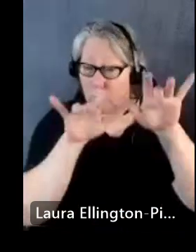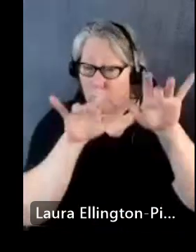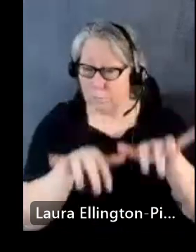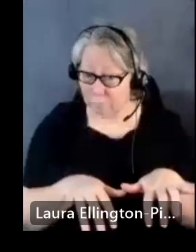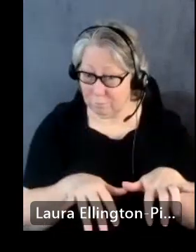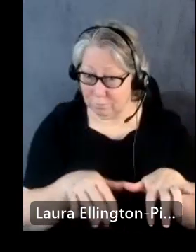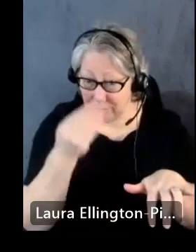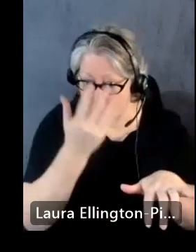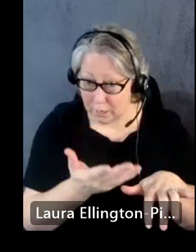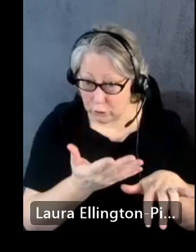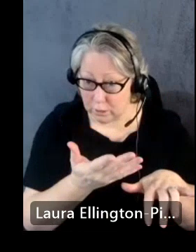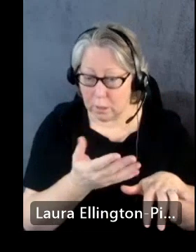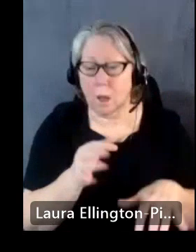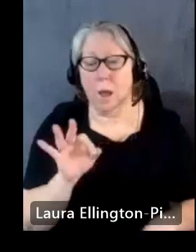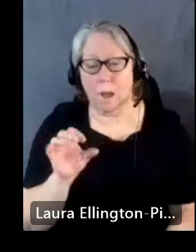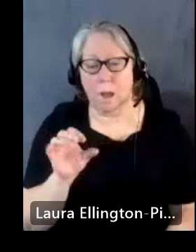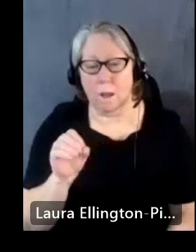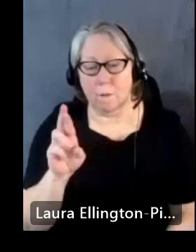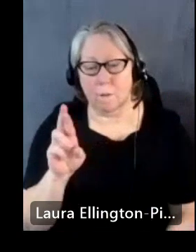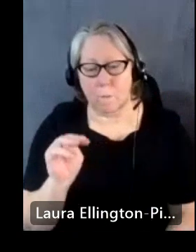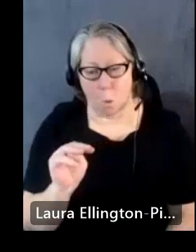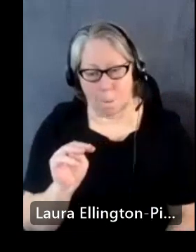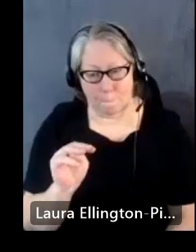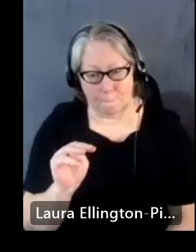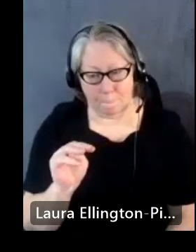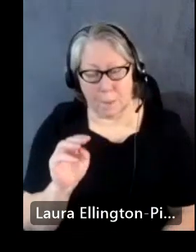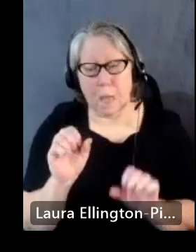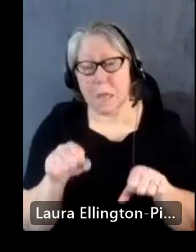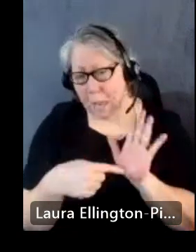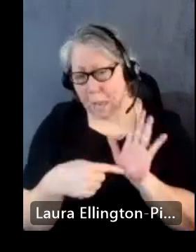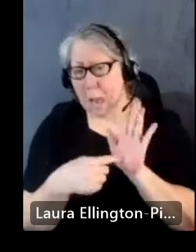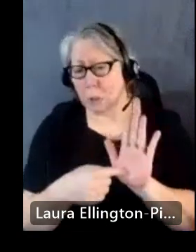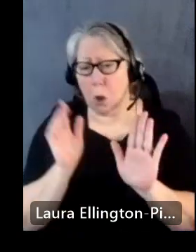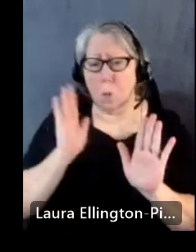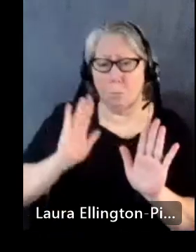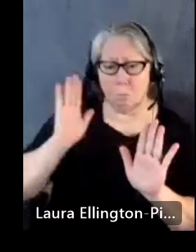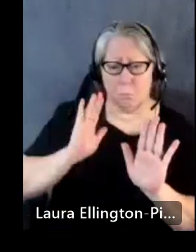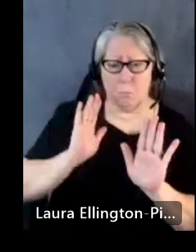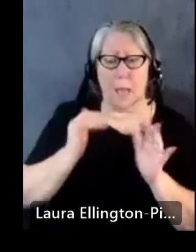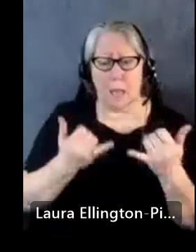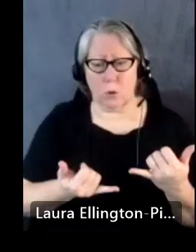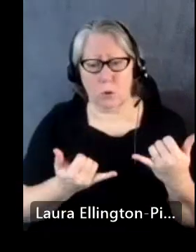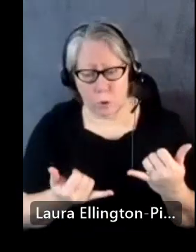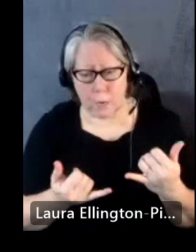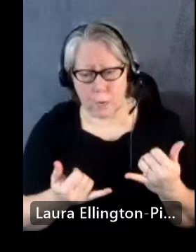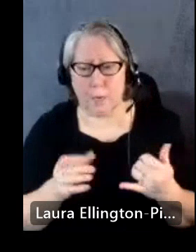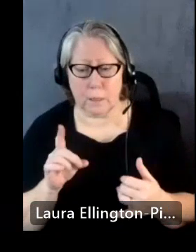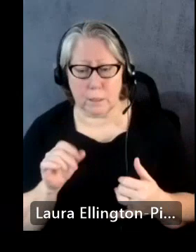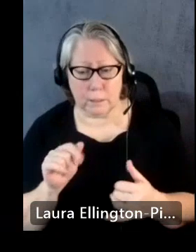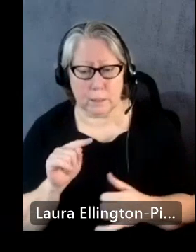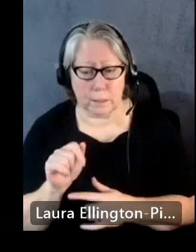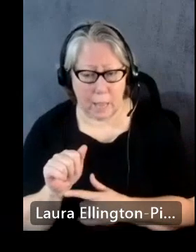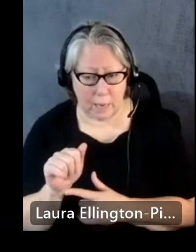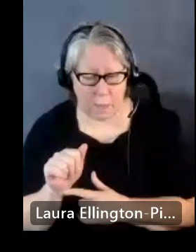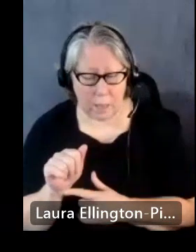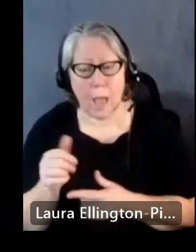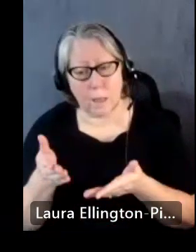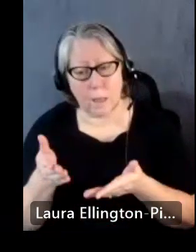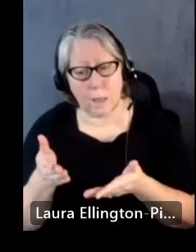form. It can display historical and current data, and it allows users to enter